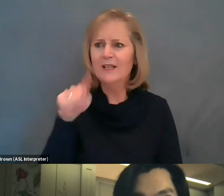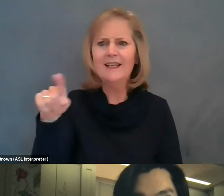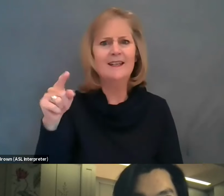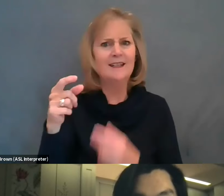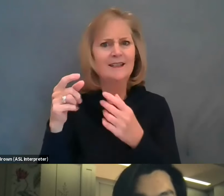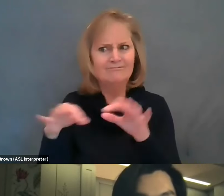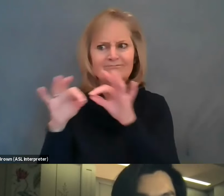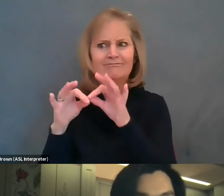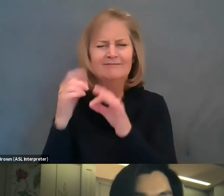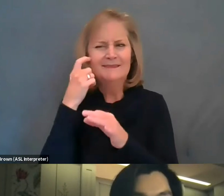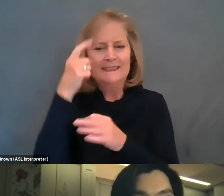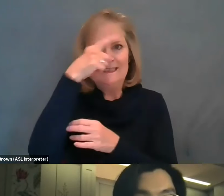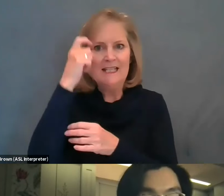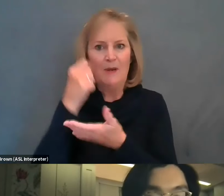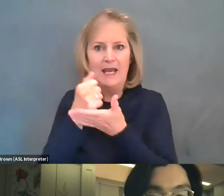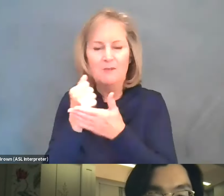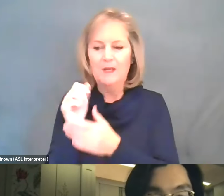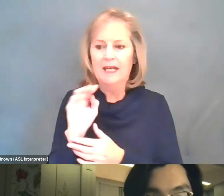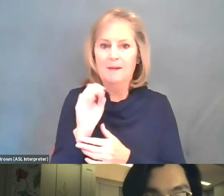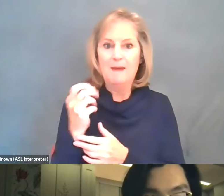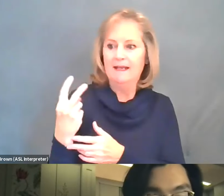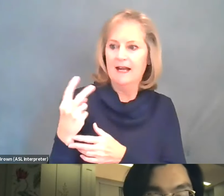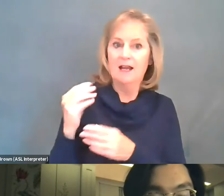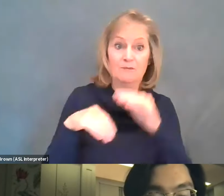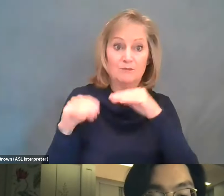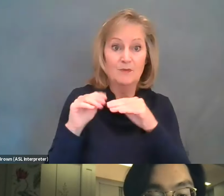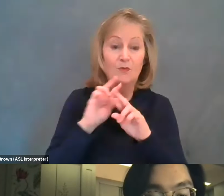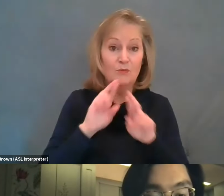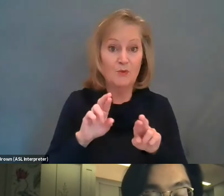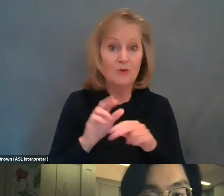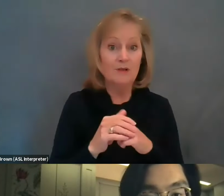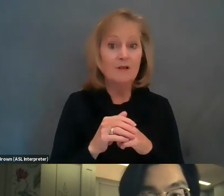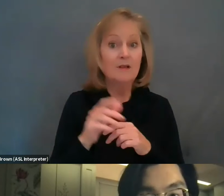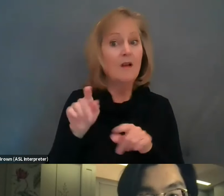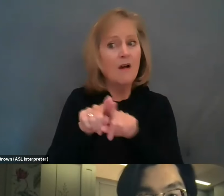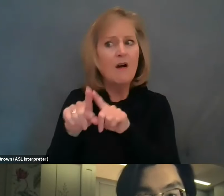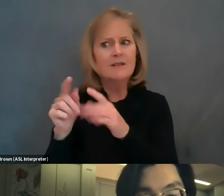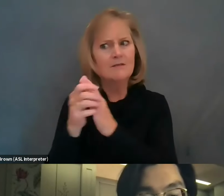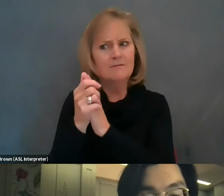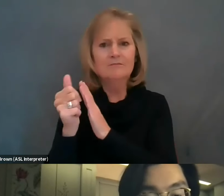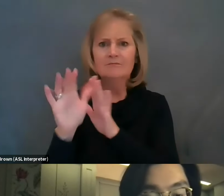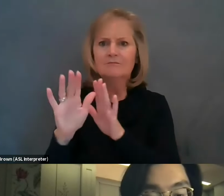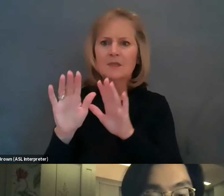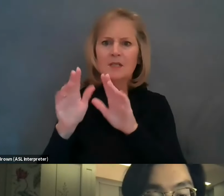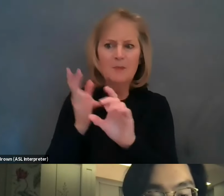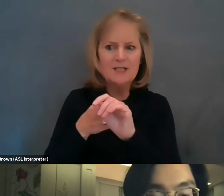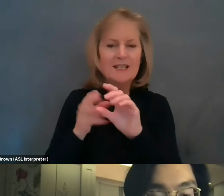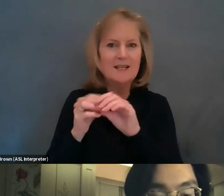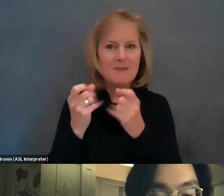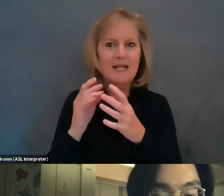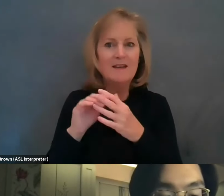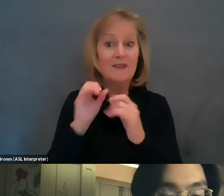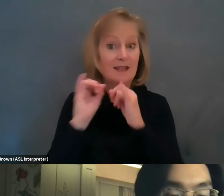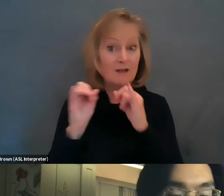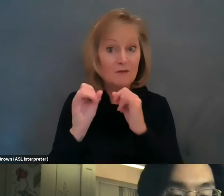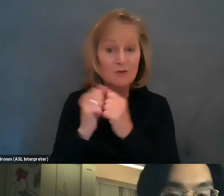instrumental this past summer in helping Megan and I put together this report. They were also excellent as participants in many of the